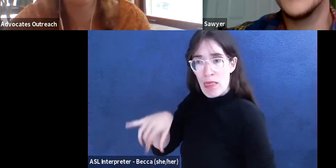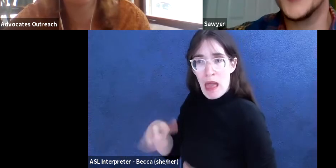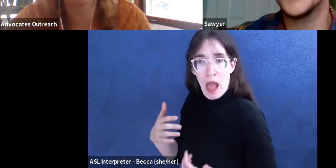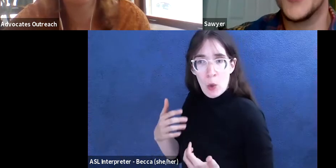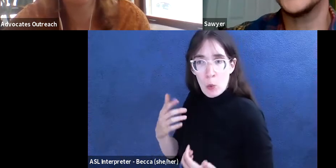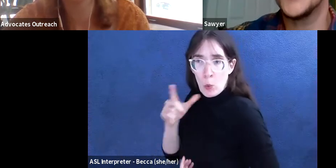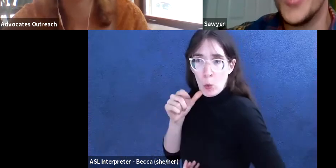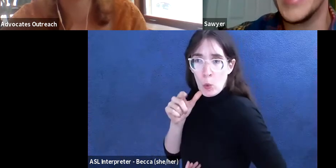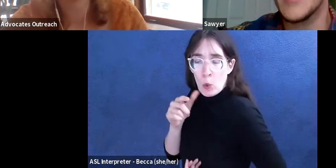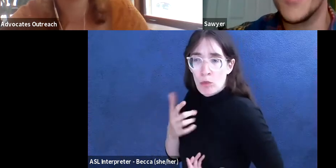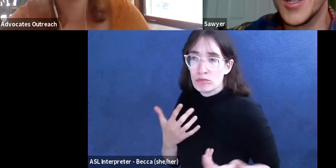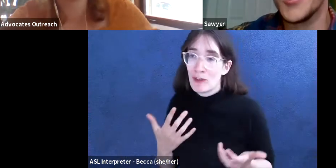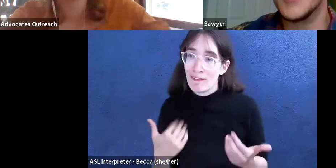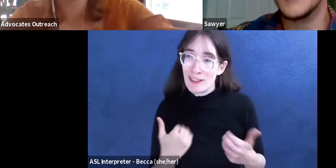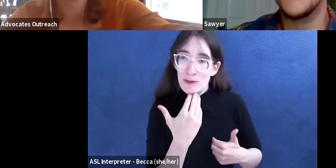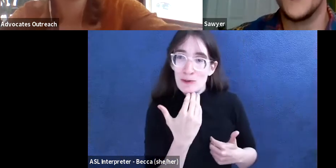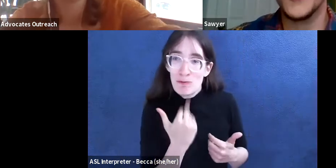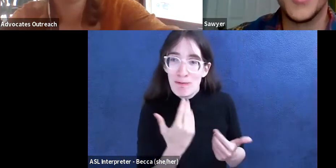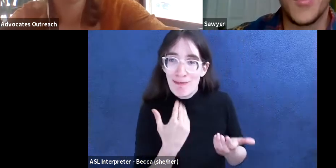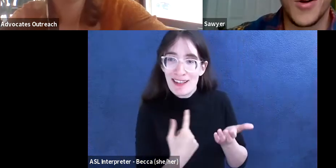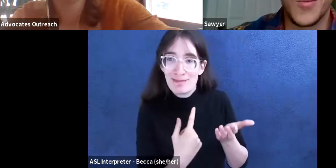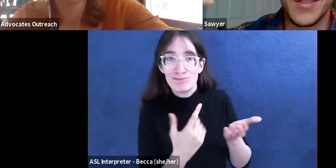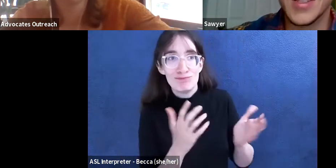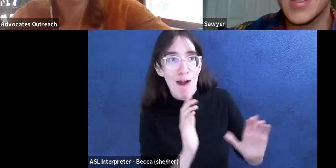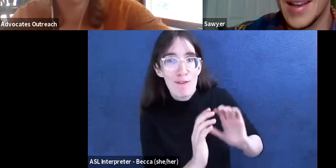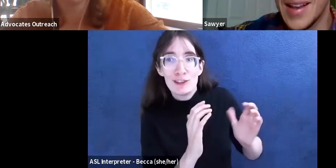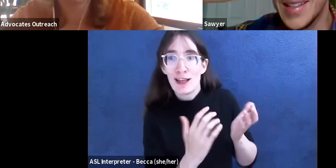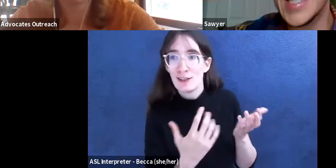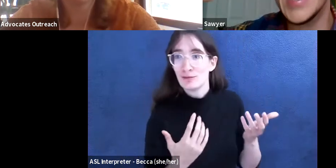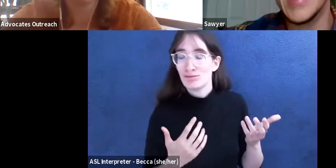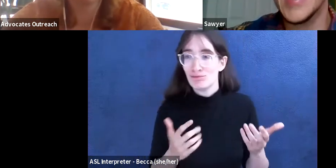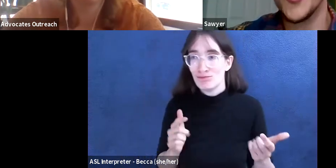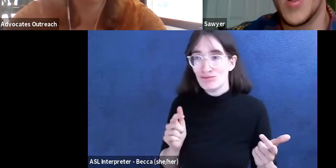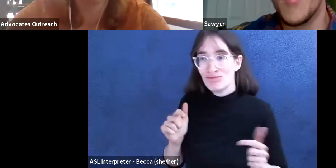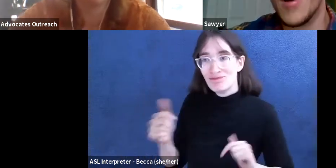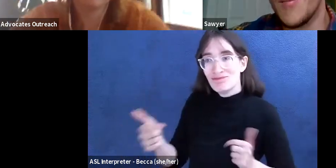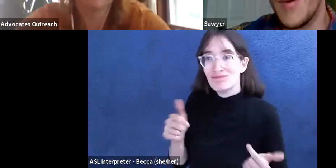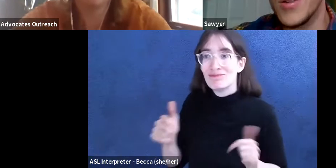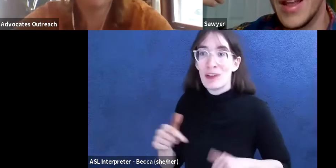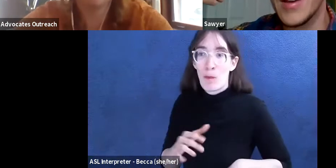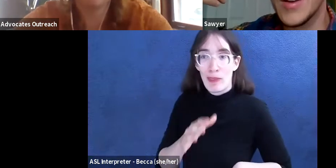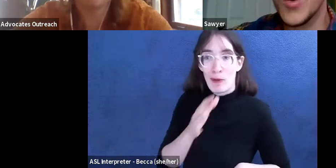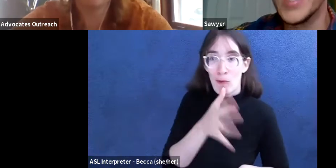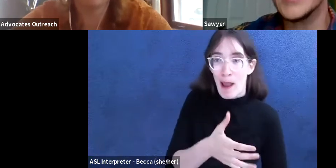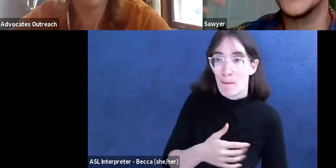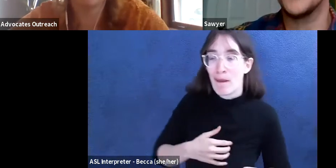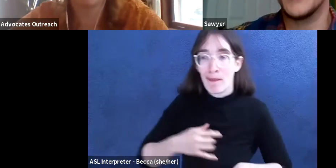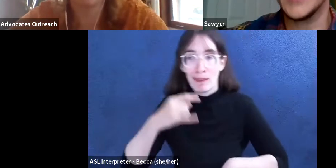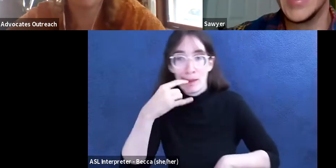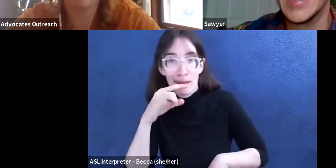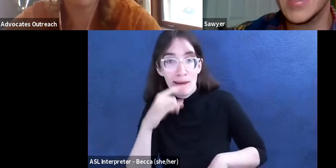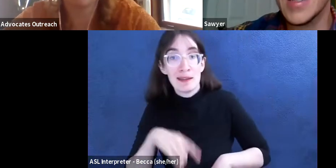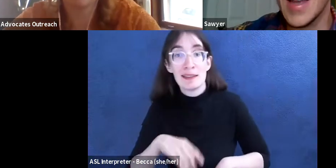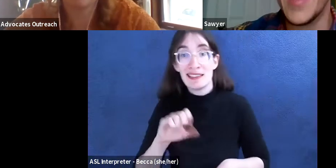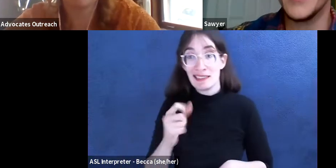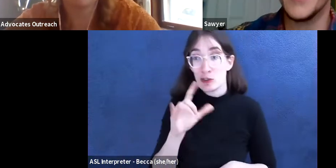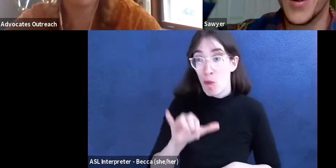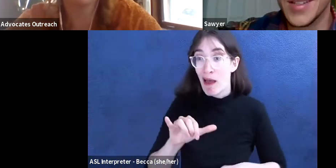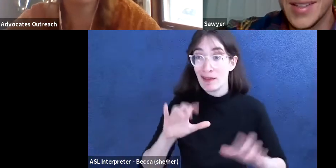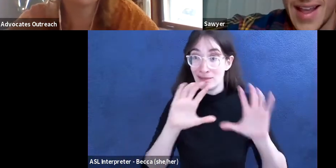kids about like safety and like decision making and